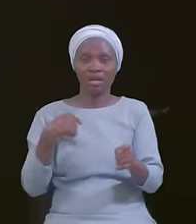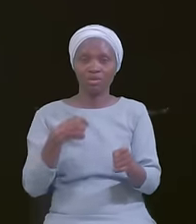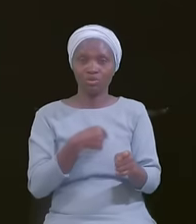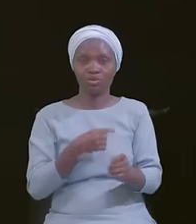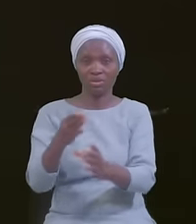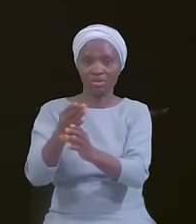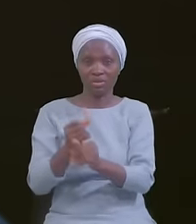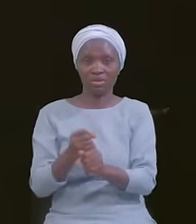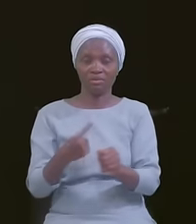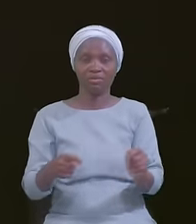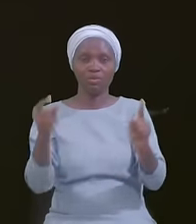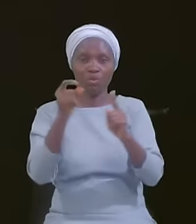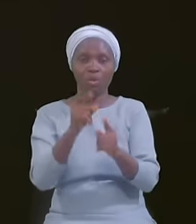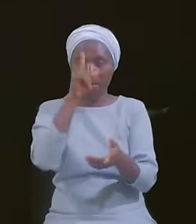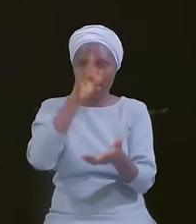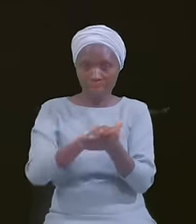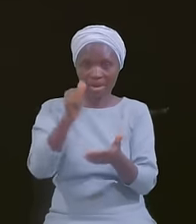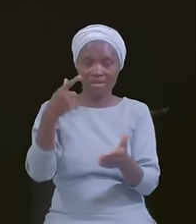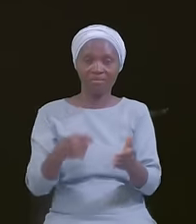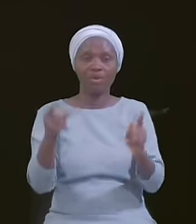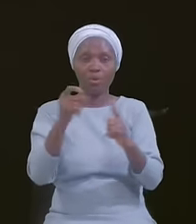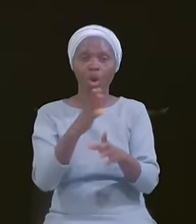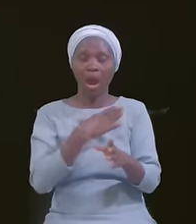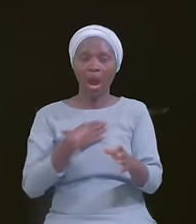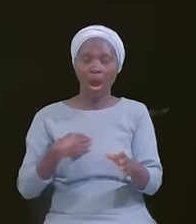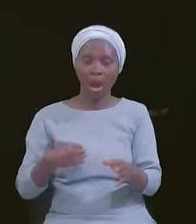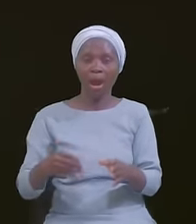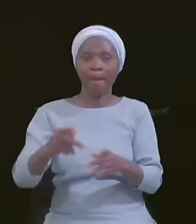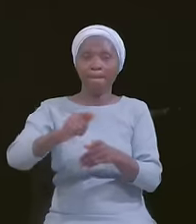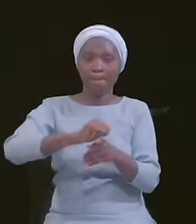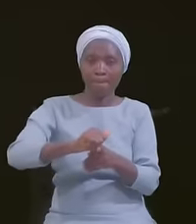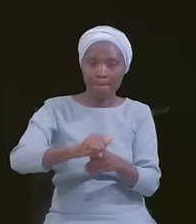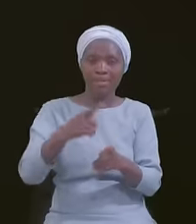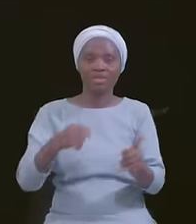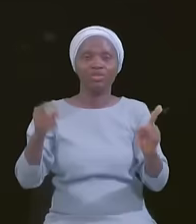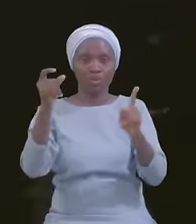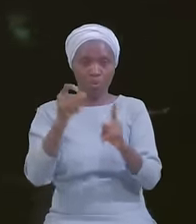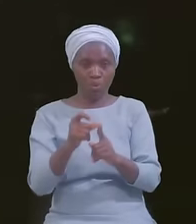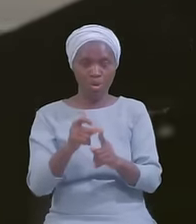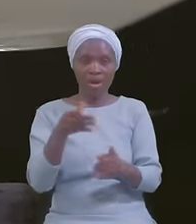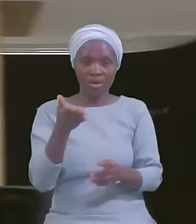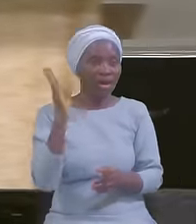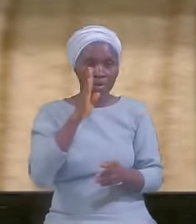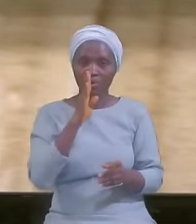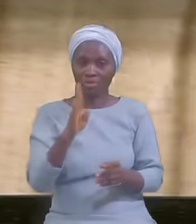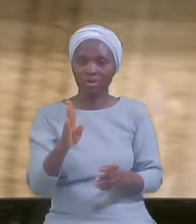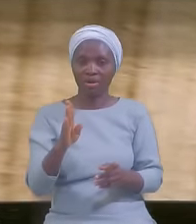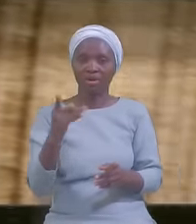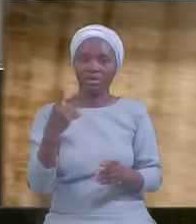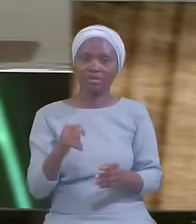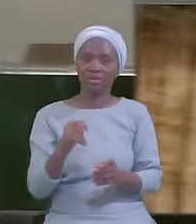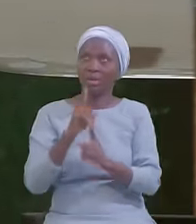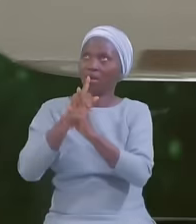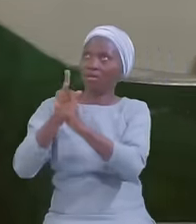word, believe the word, act on the word, there will be the response from